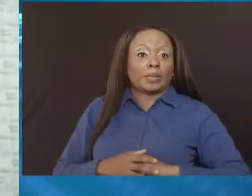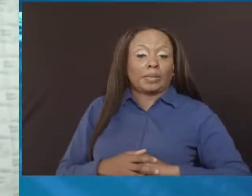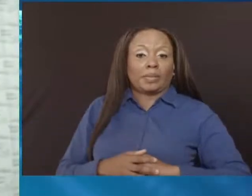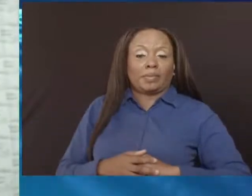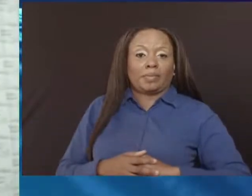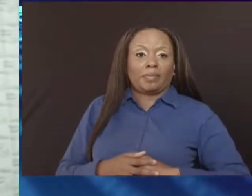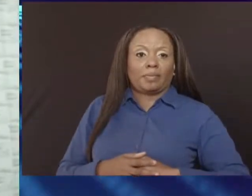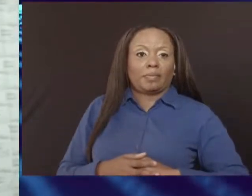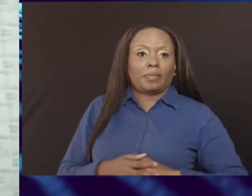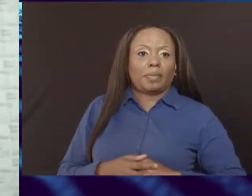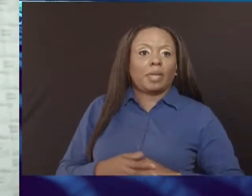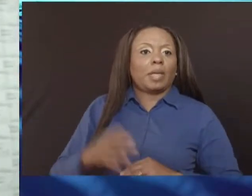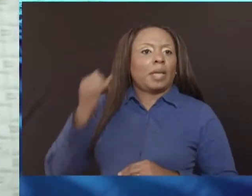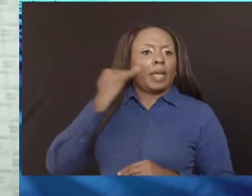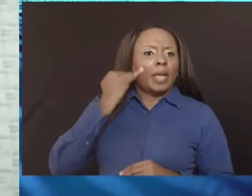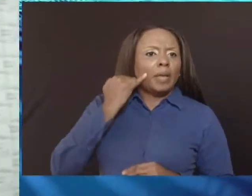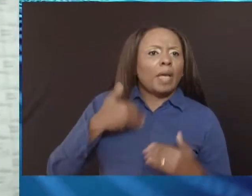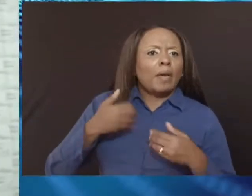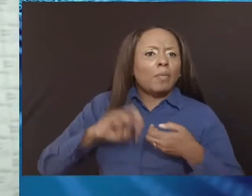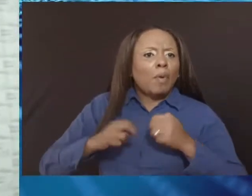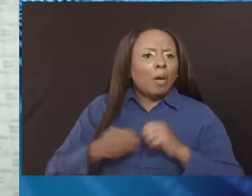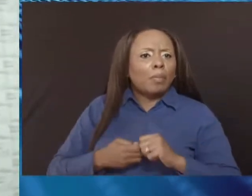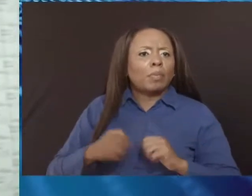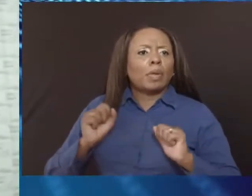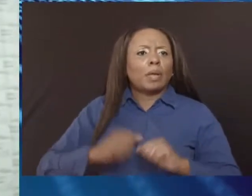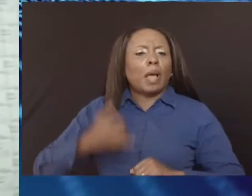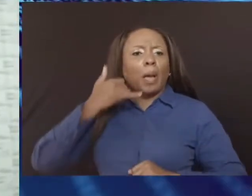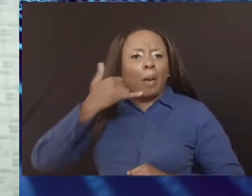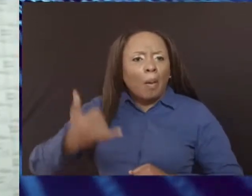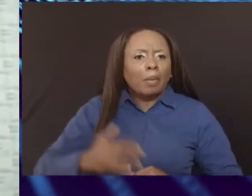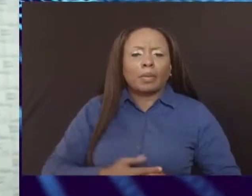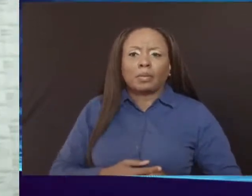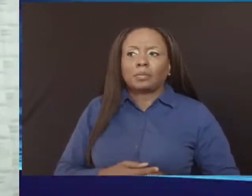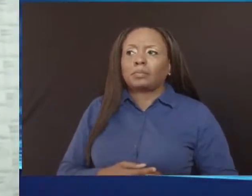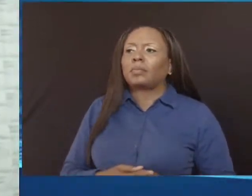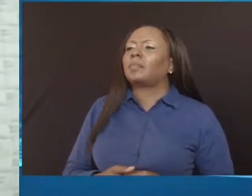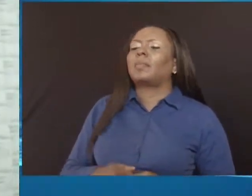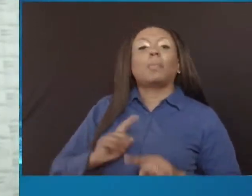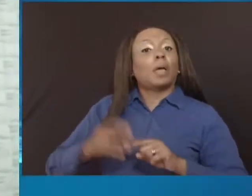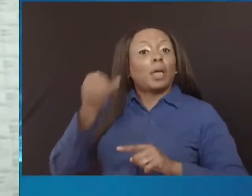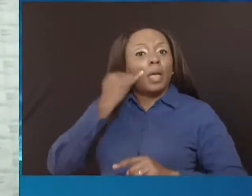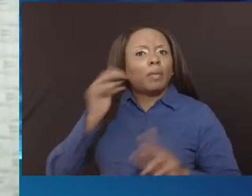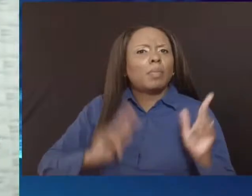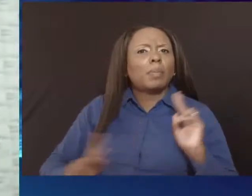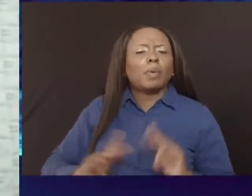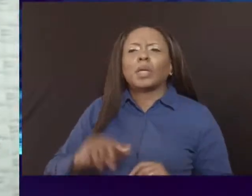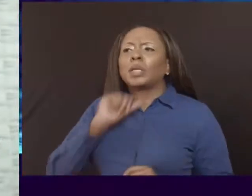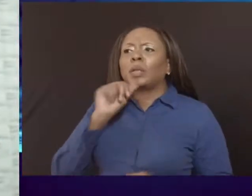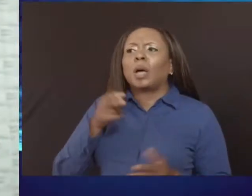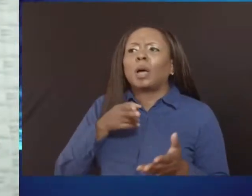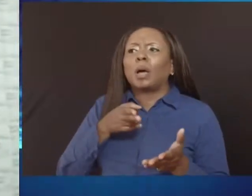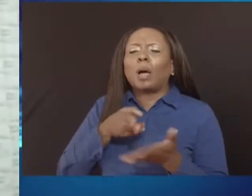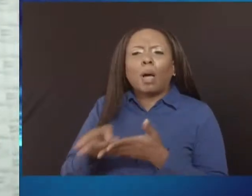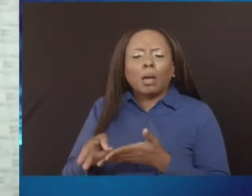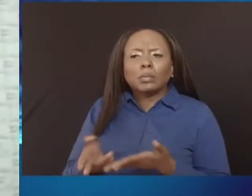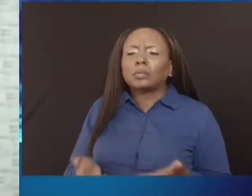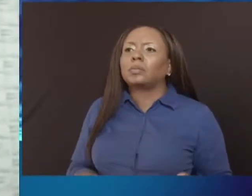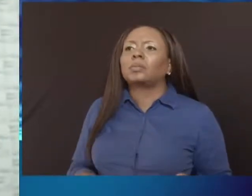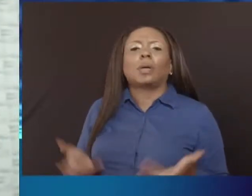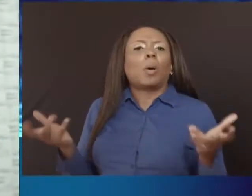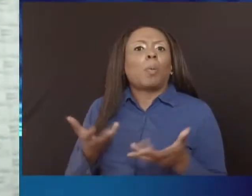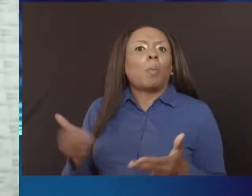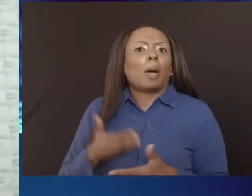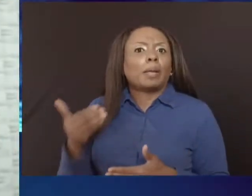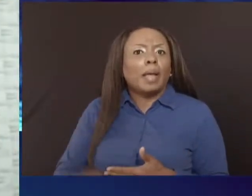comorbidity status, etc., what's the next best solution outside of the telemedicine